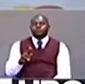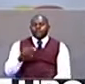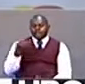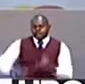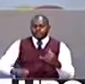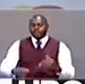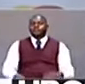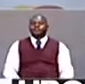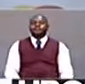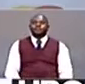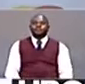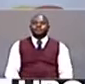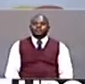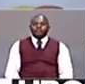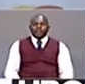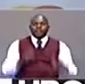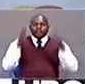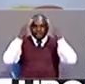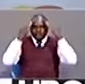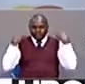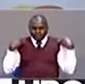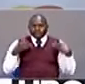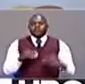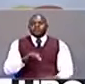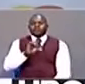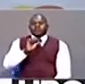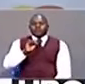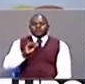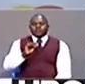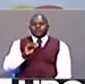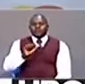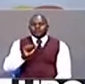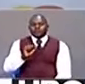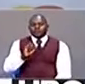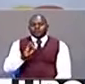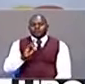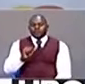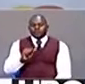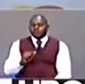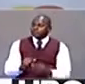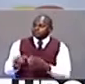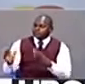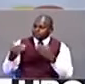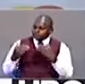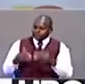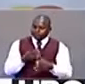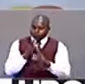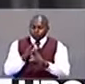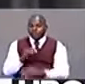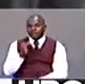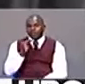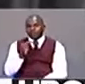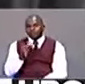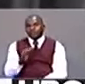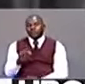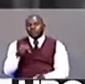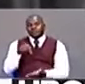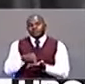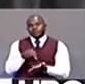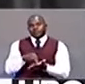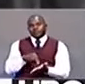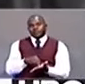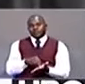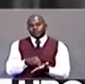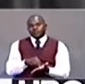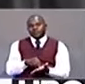Thank you. Hajat Saida. Thank you, Right Honorable Speaker. I stand here. Nyandoha, is